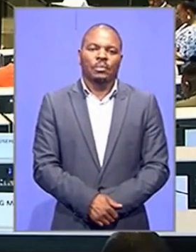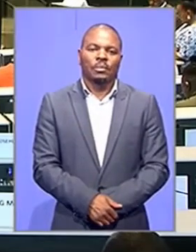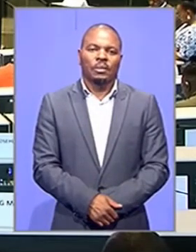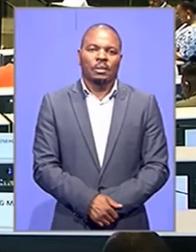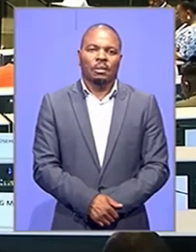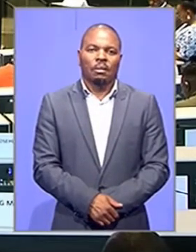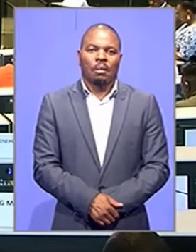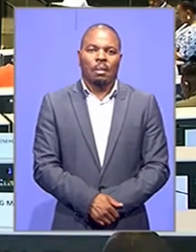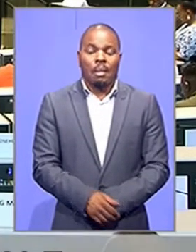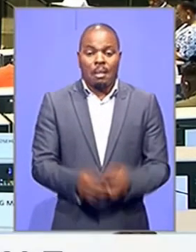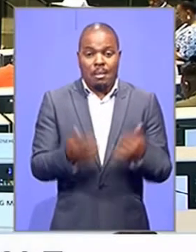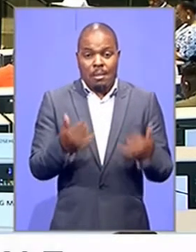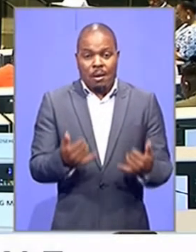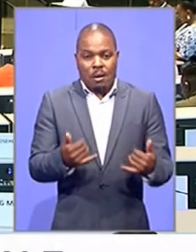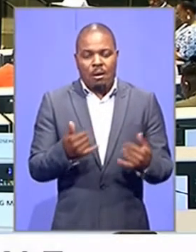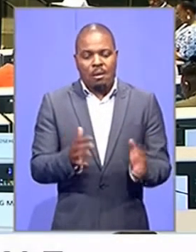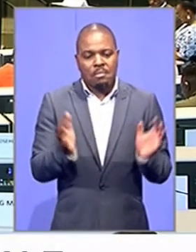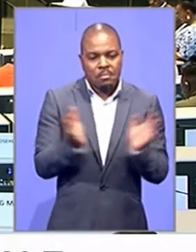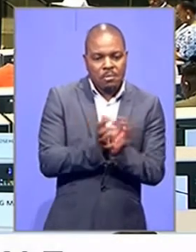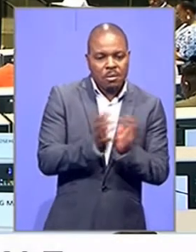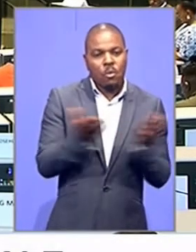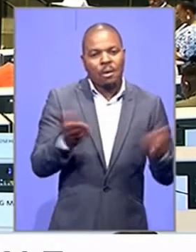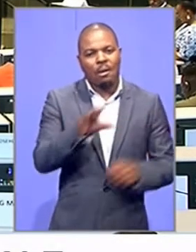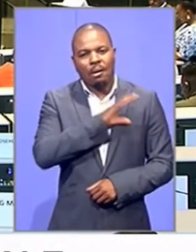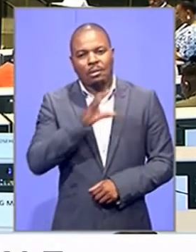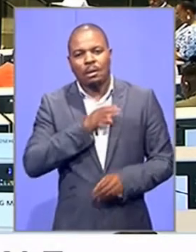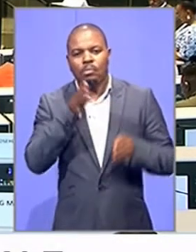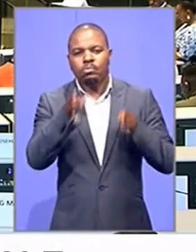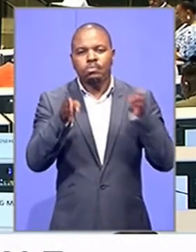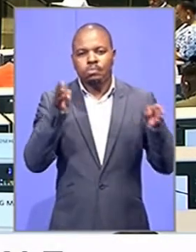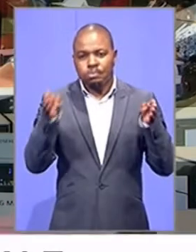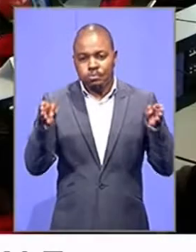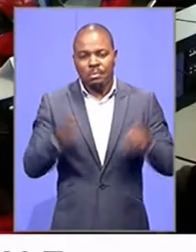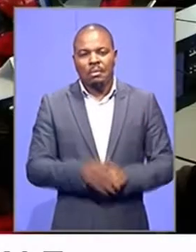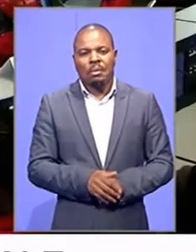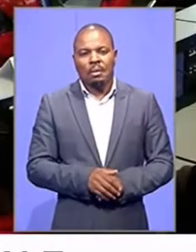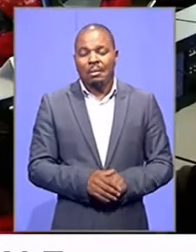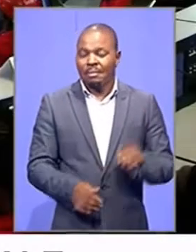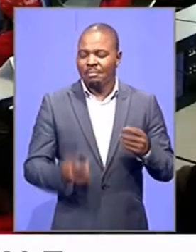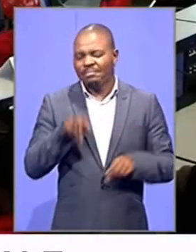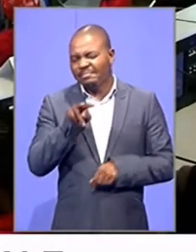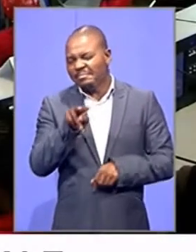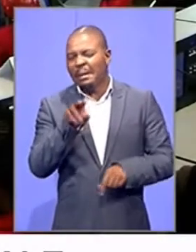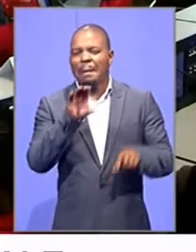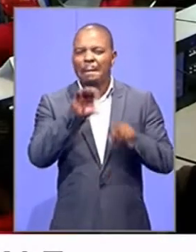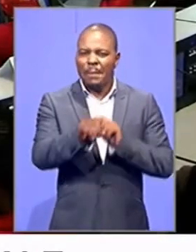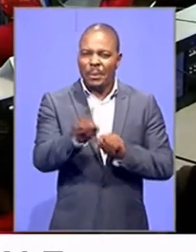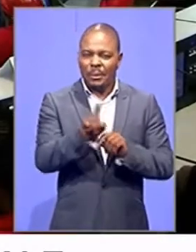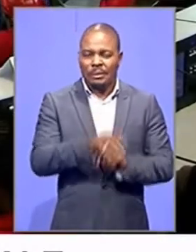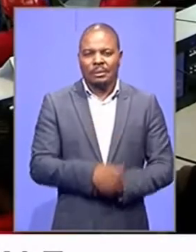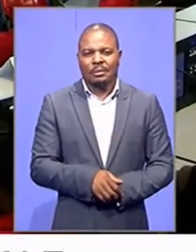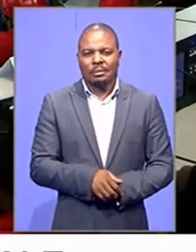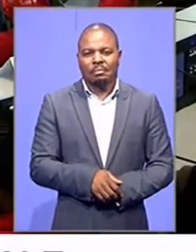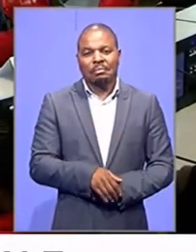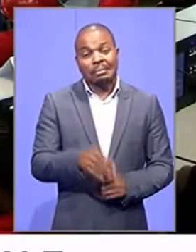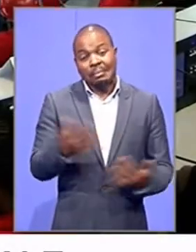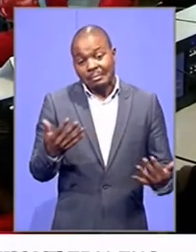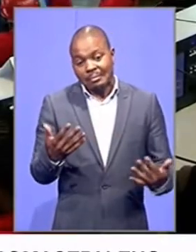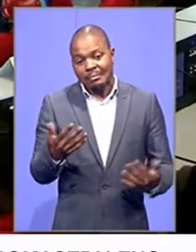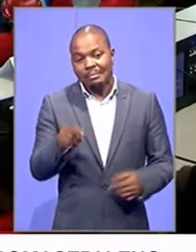nakong ena eo ho tshwarwang dikopano makgotleng a fapaneng a bomasepala ntlha e bonahalang ehlile e shebilo ka mahlo a mafubedu